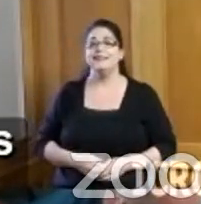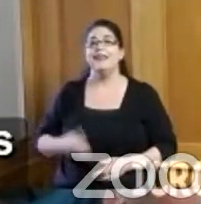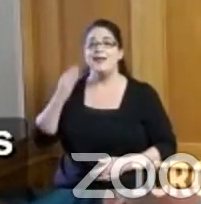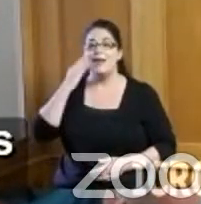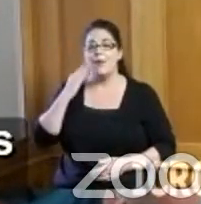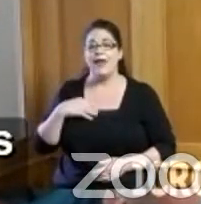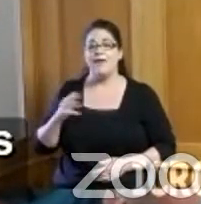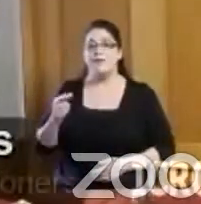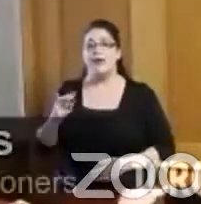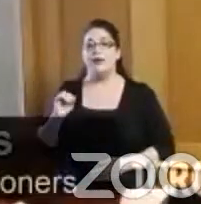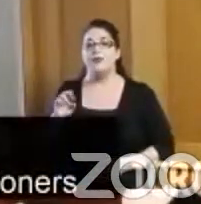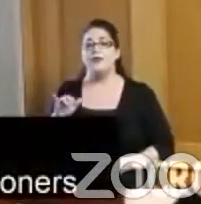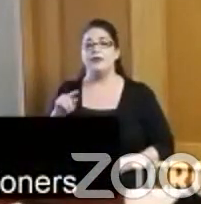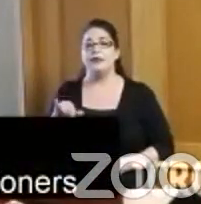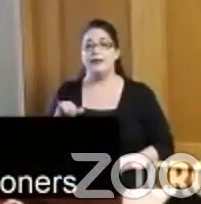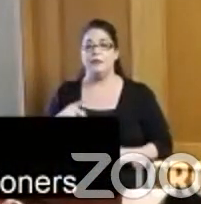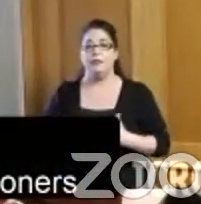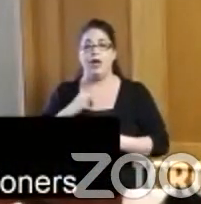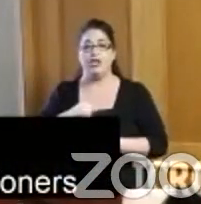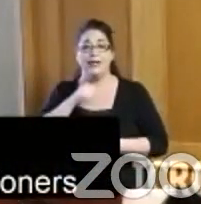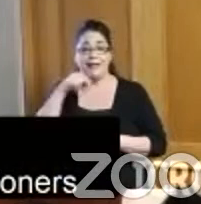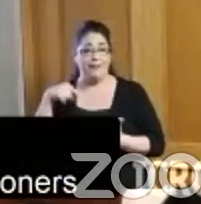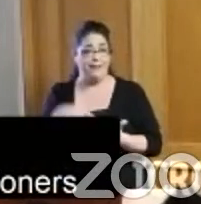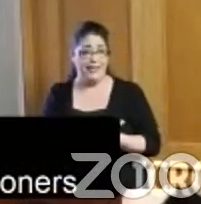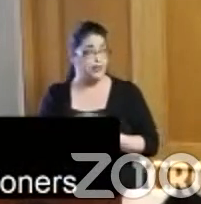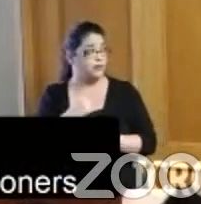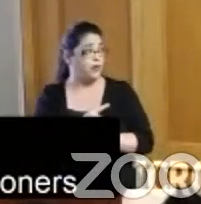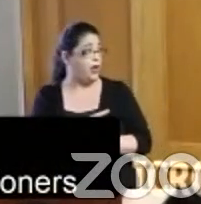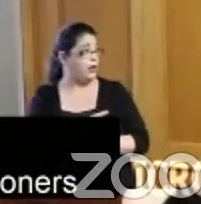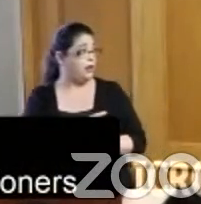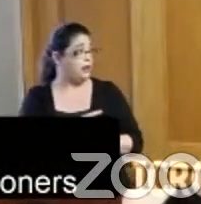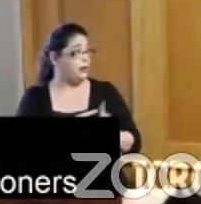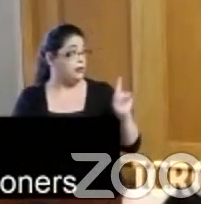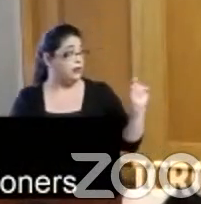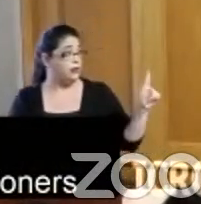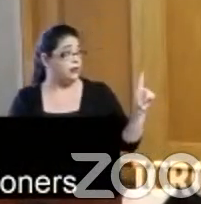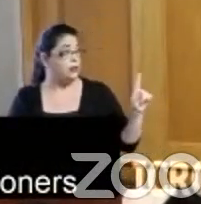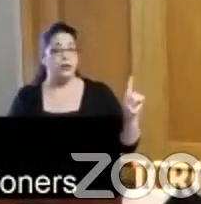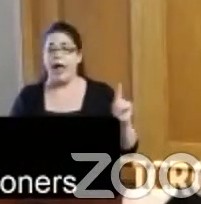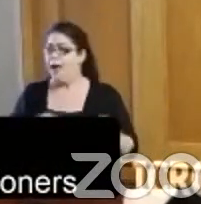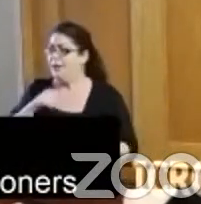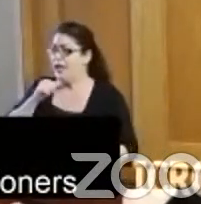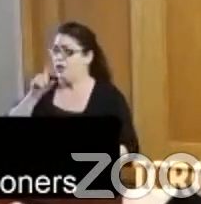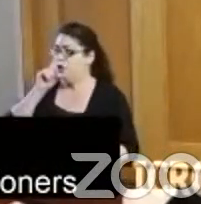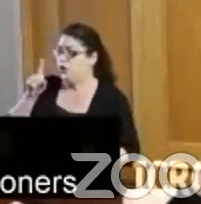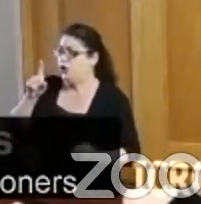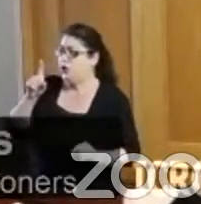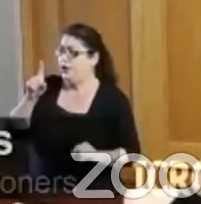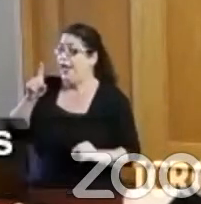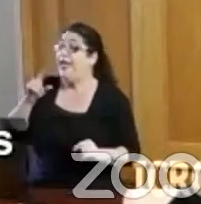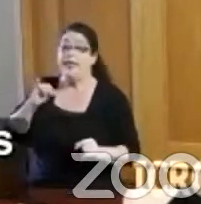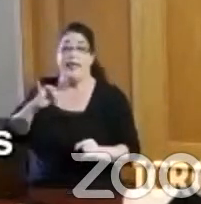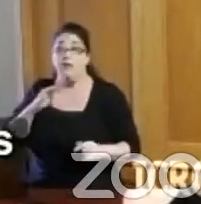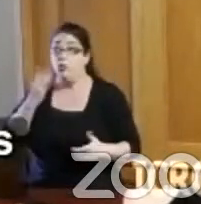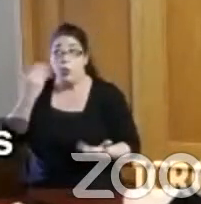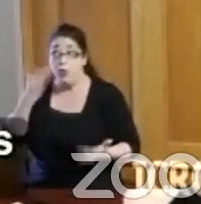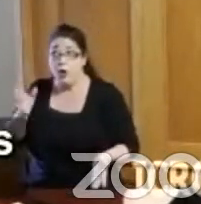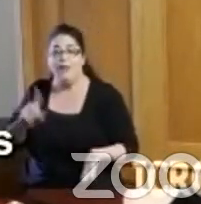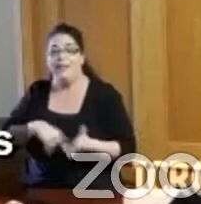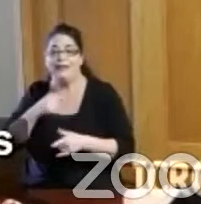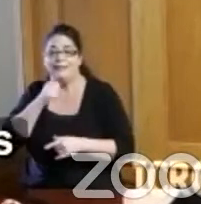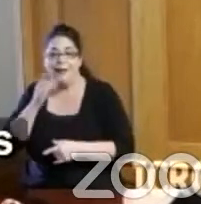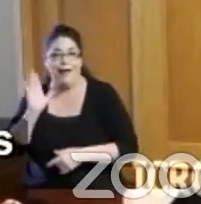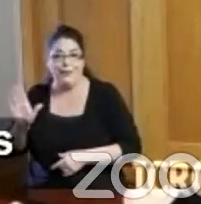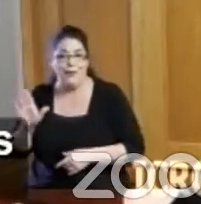project, and this is not that, right? Is this the Menard project? I'm not sure. Okay. If you don't know, it's not. Okay. Yeah.